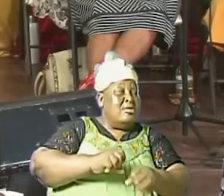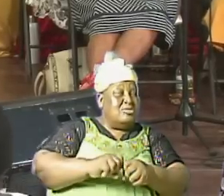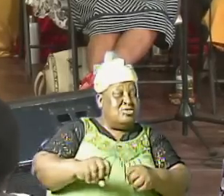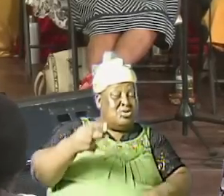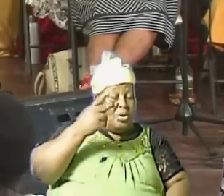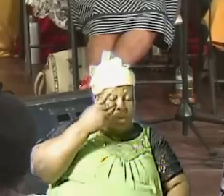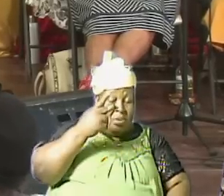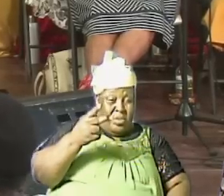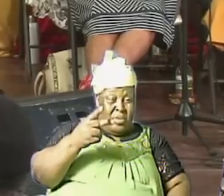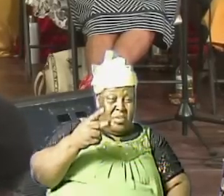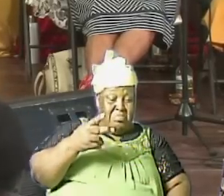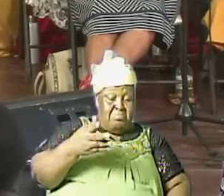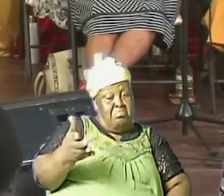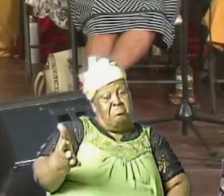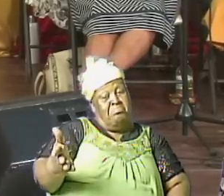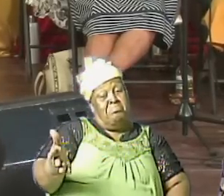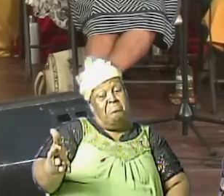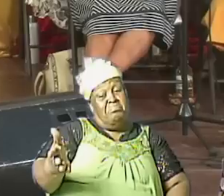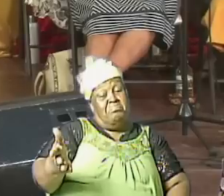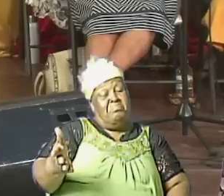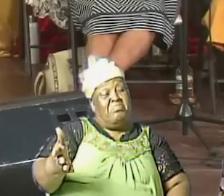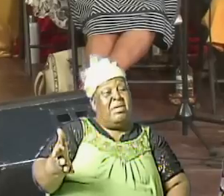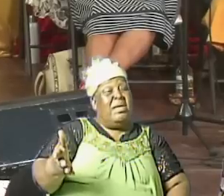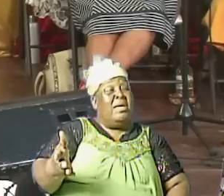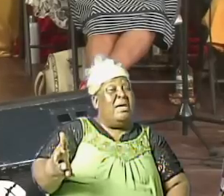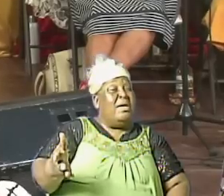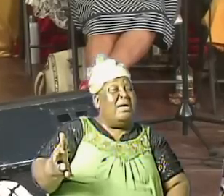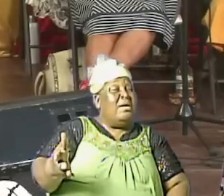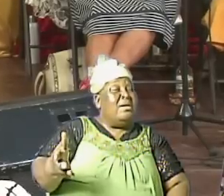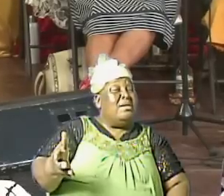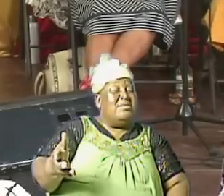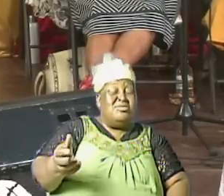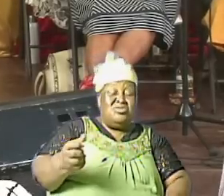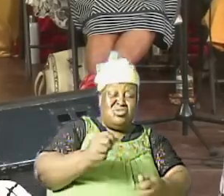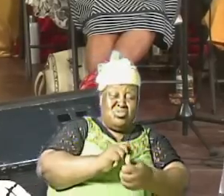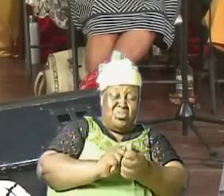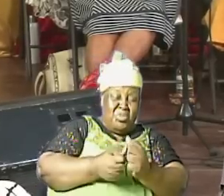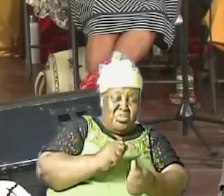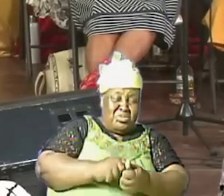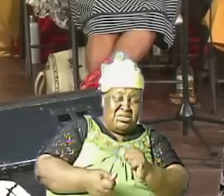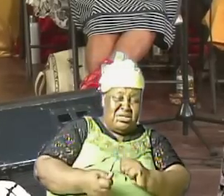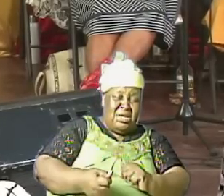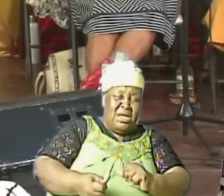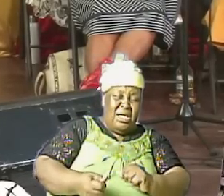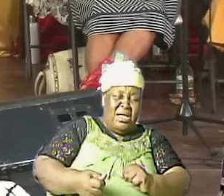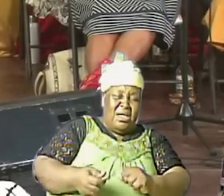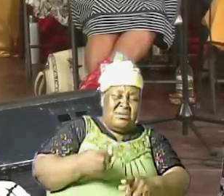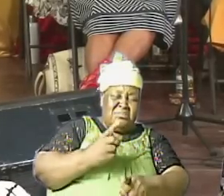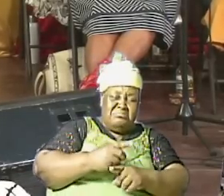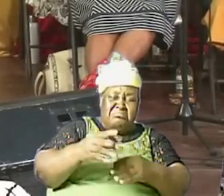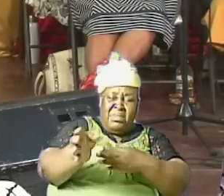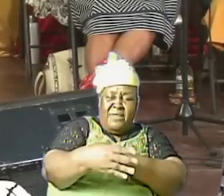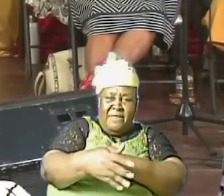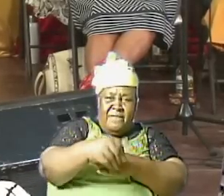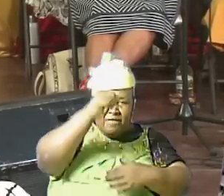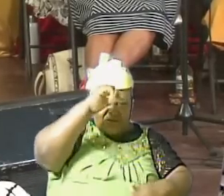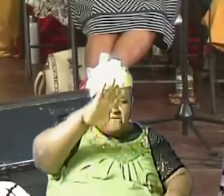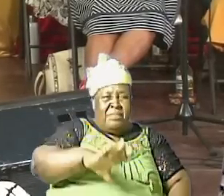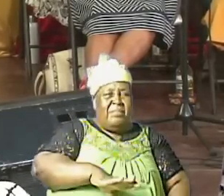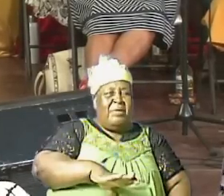So look at these distraught and despondent